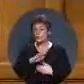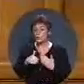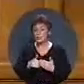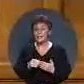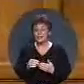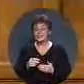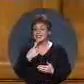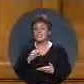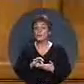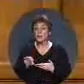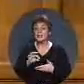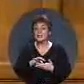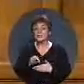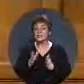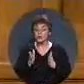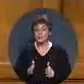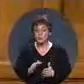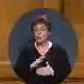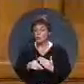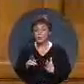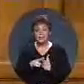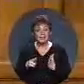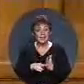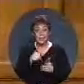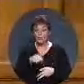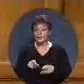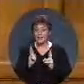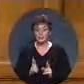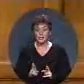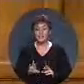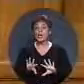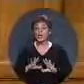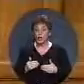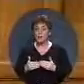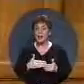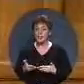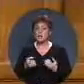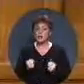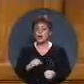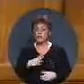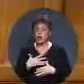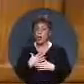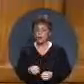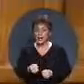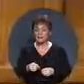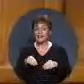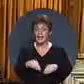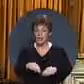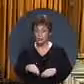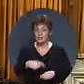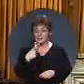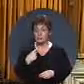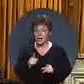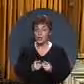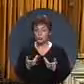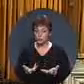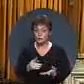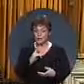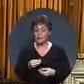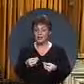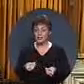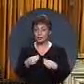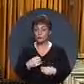was reported. How can this House have any confidence when the minister misleads this House and the Prime Minister's office? The Honourable